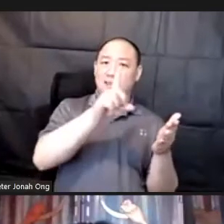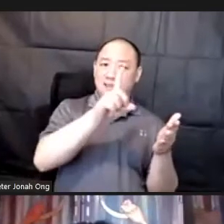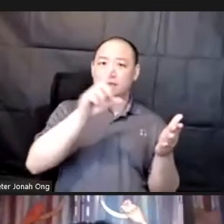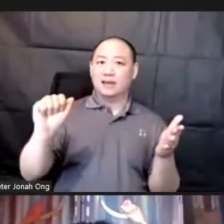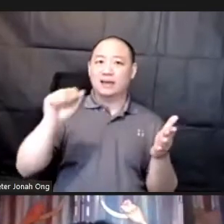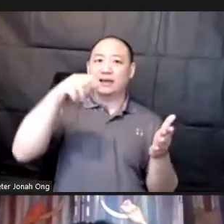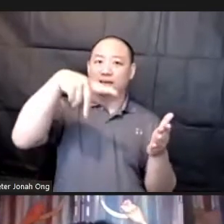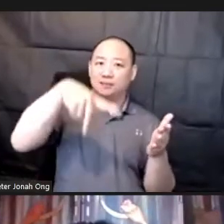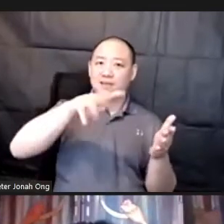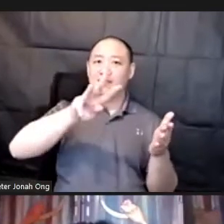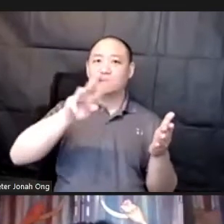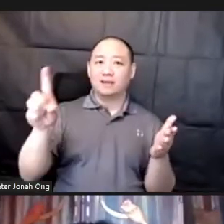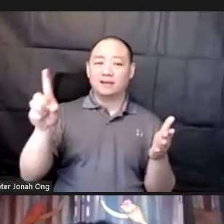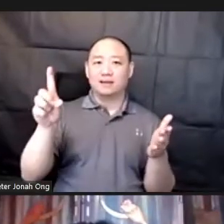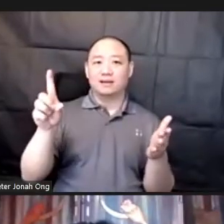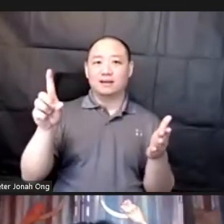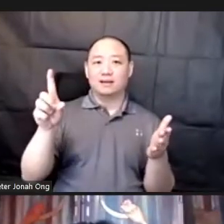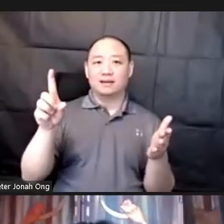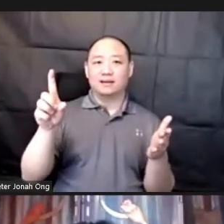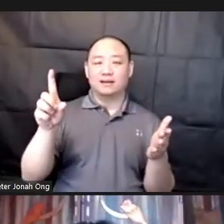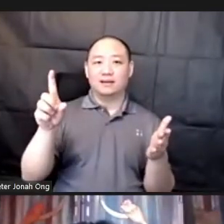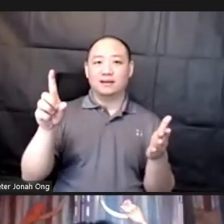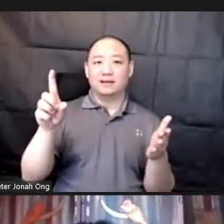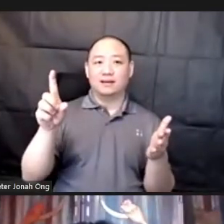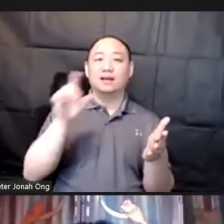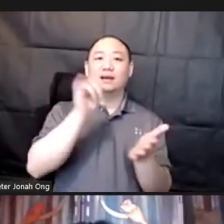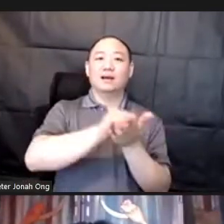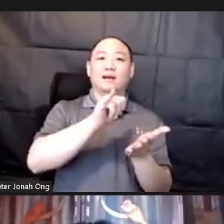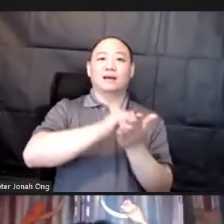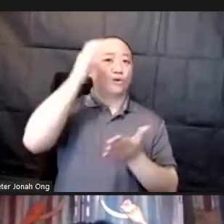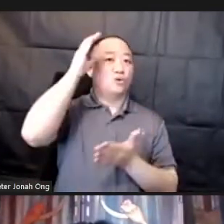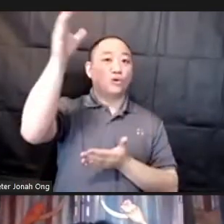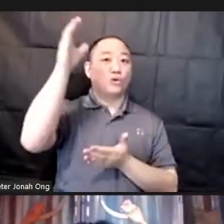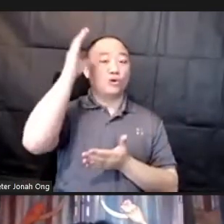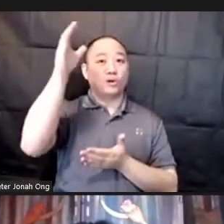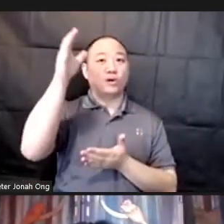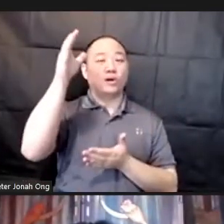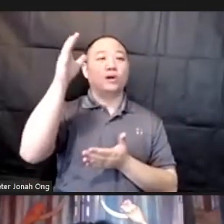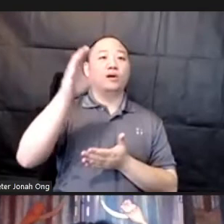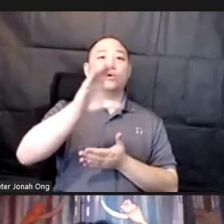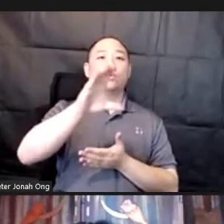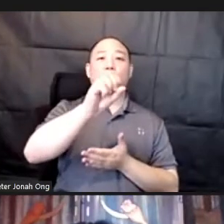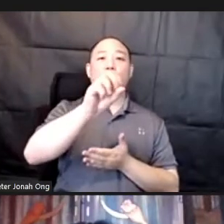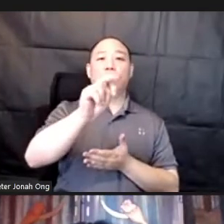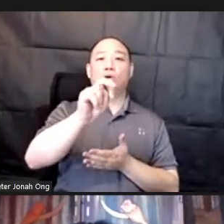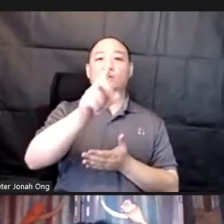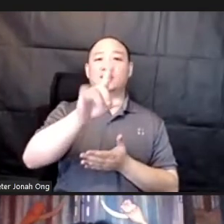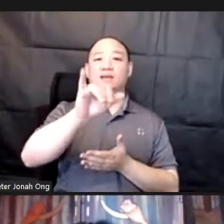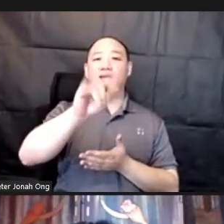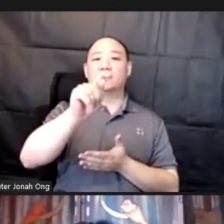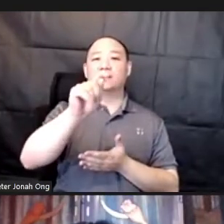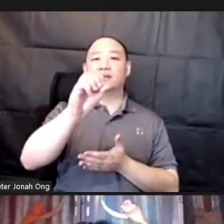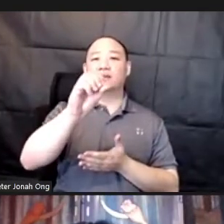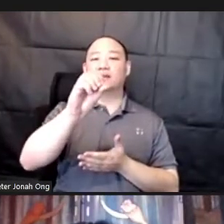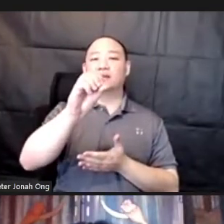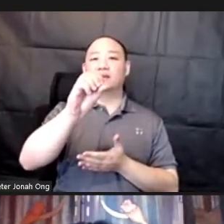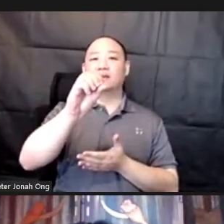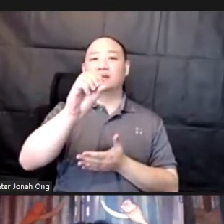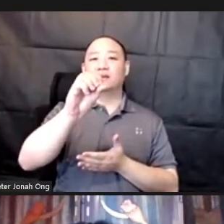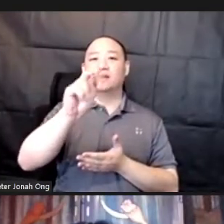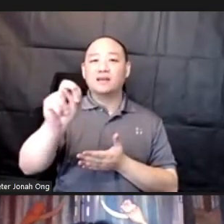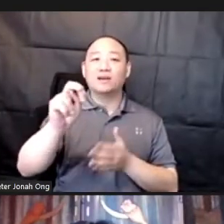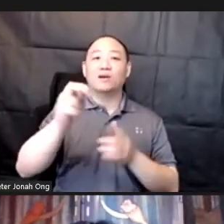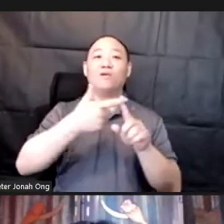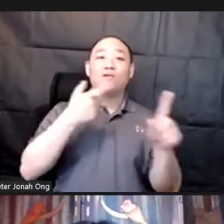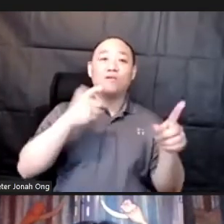disability itself, by concept, it is a condition that is being hindered by the society. It's not a